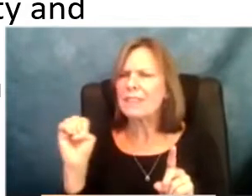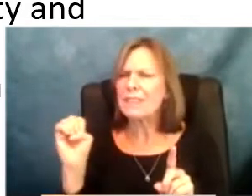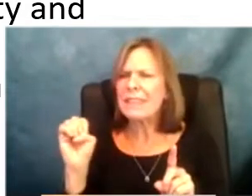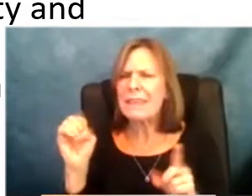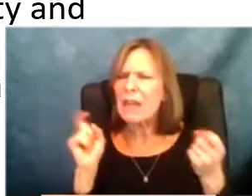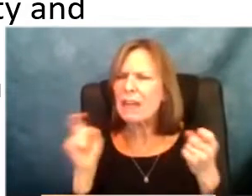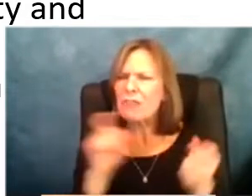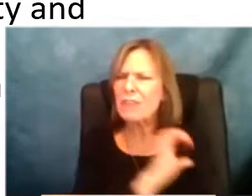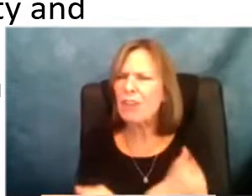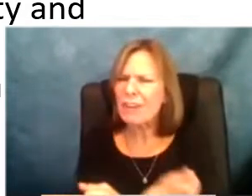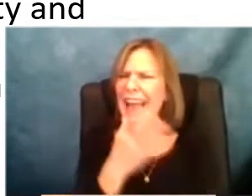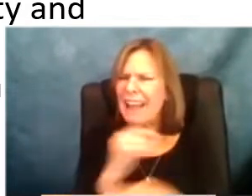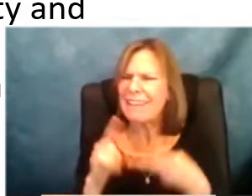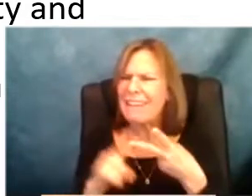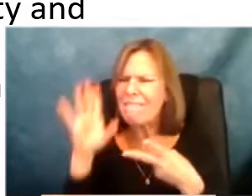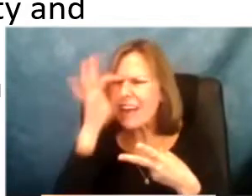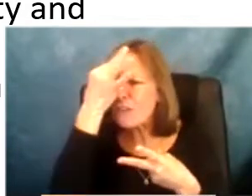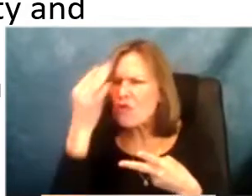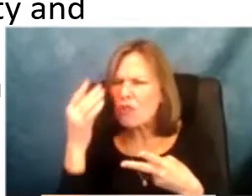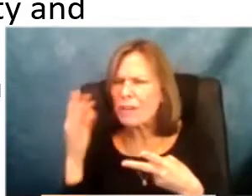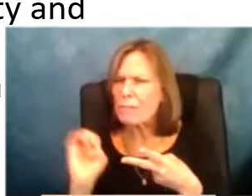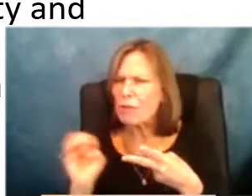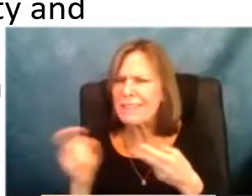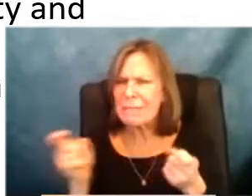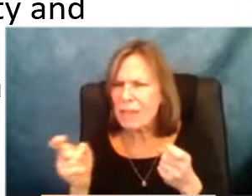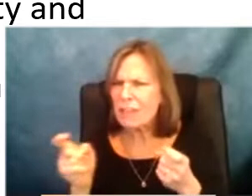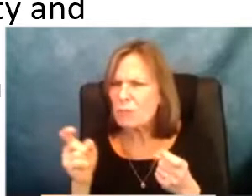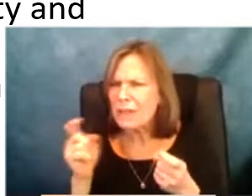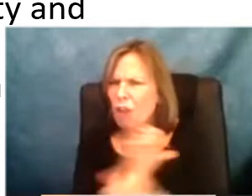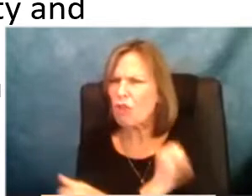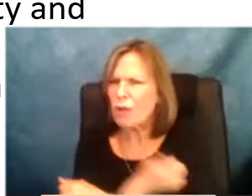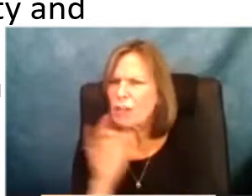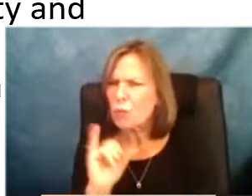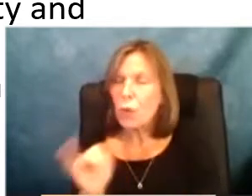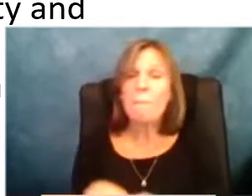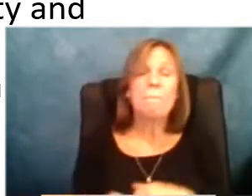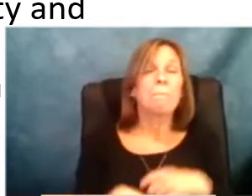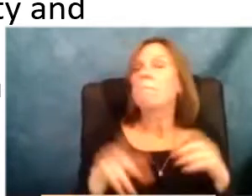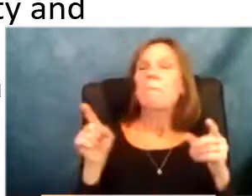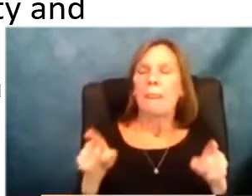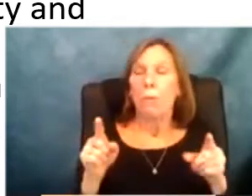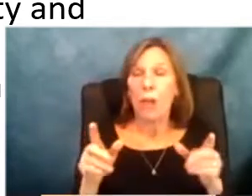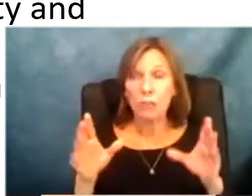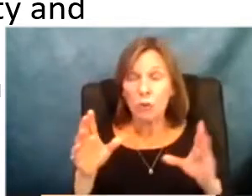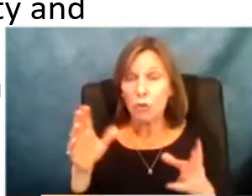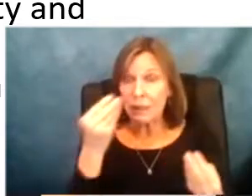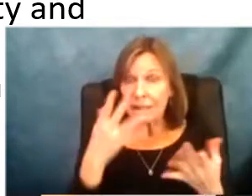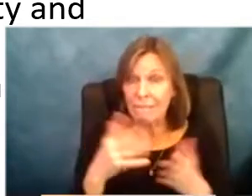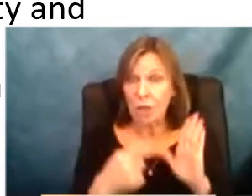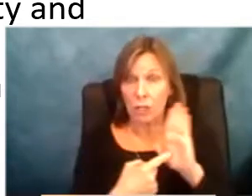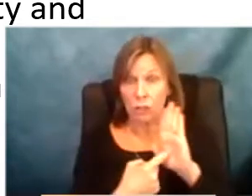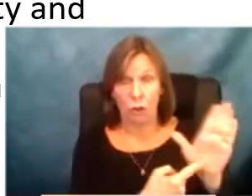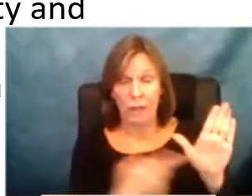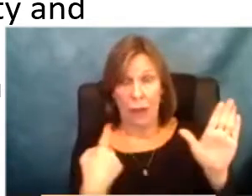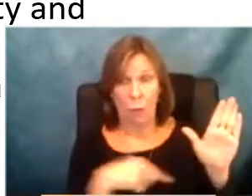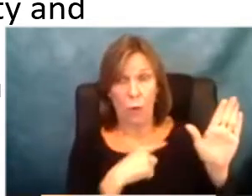Federal Emergency Management Authority, if I'm doing that. We were also able to present some of this information to the Center for Independent